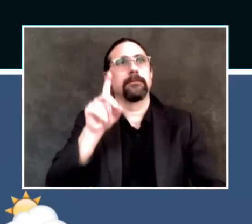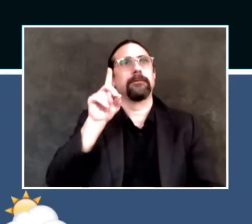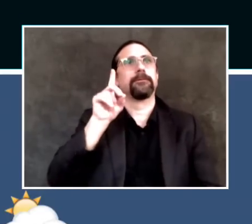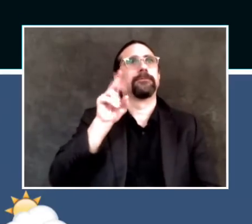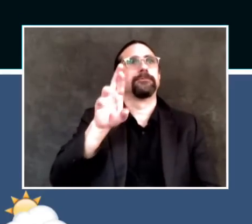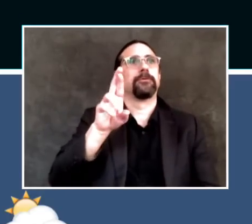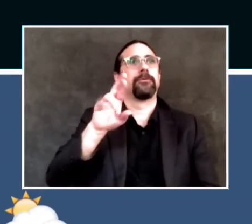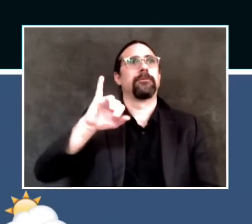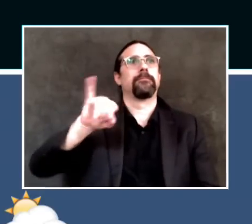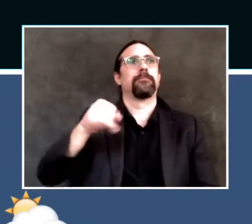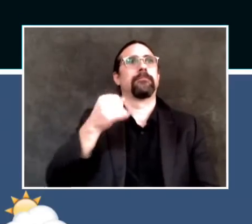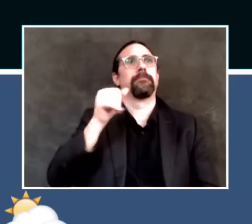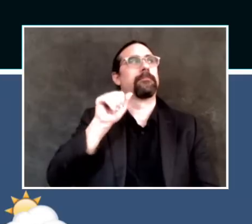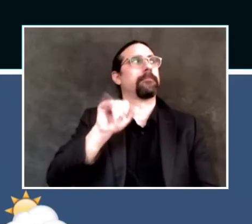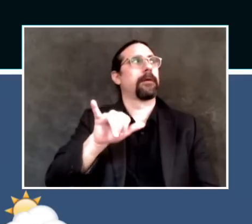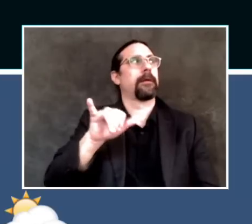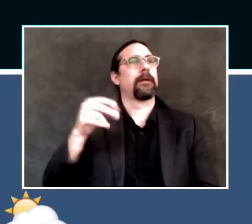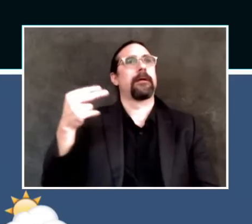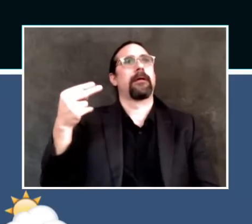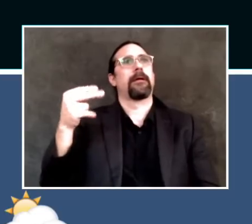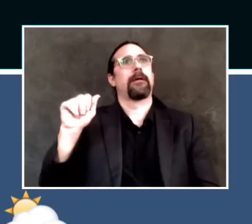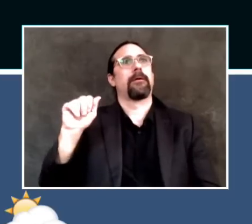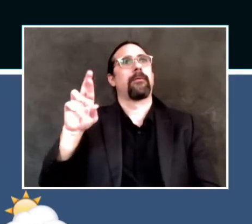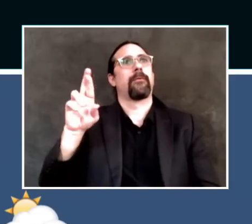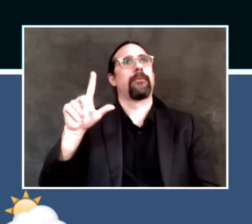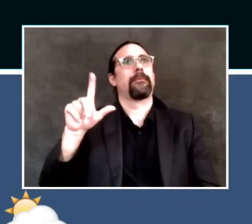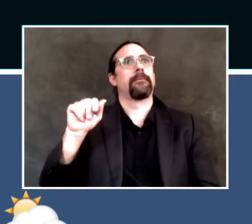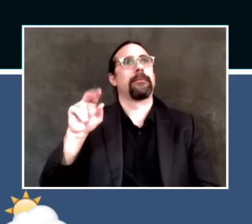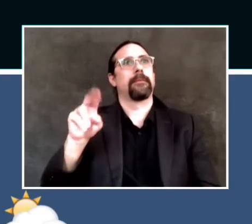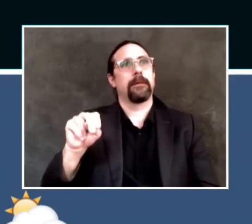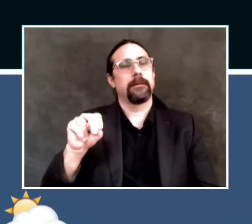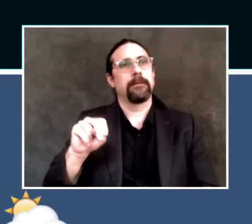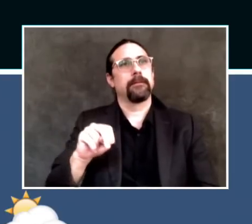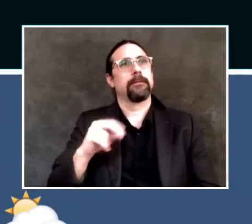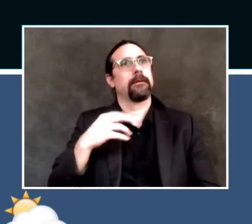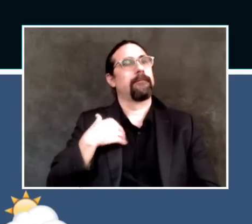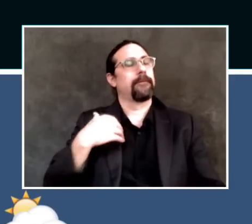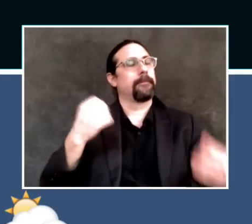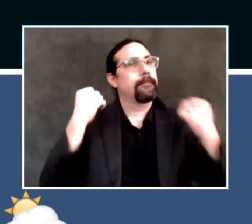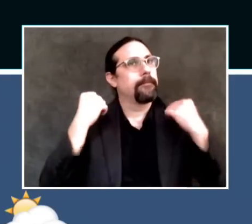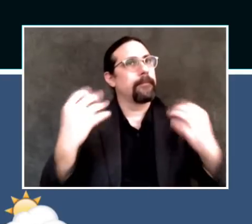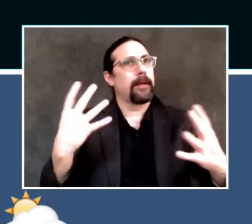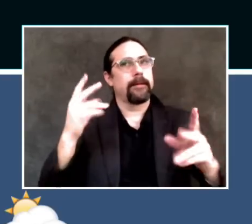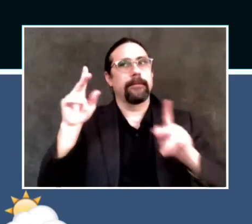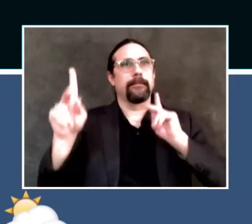Many, many people, and I'm not even mentioning a lot of others who have contributed.